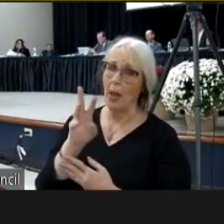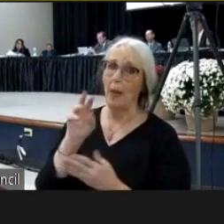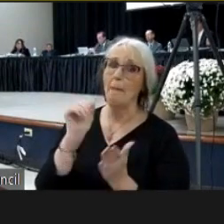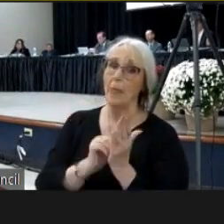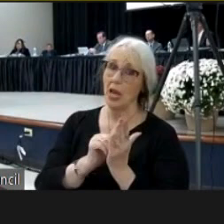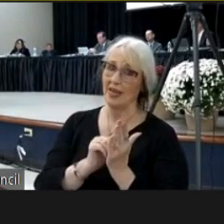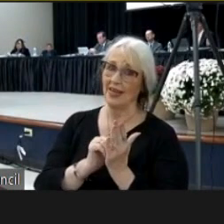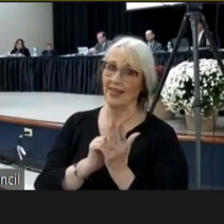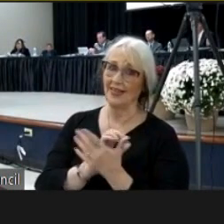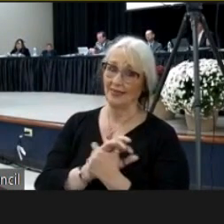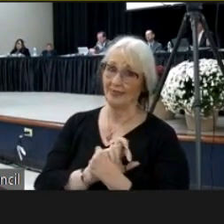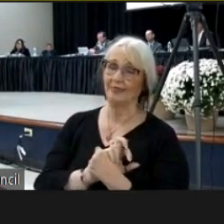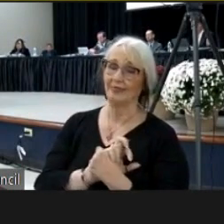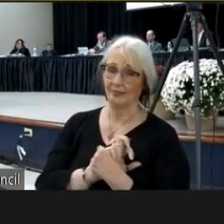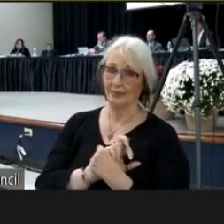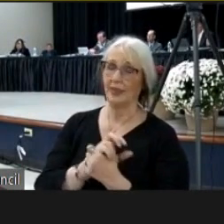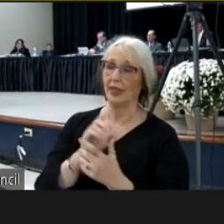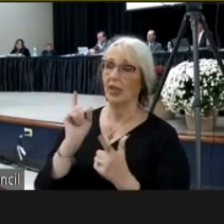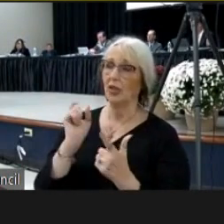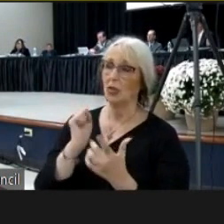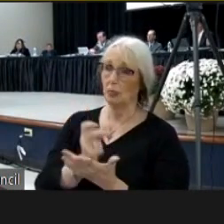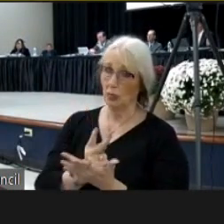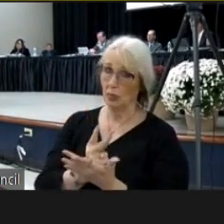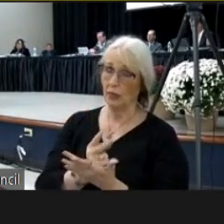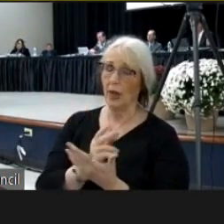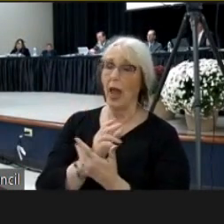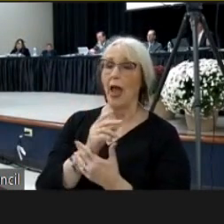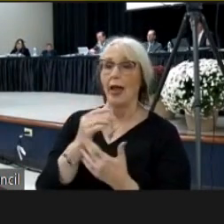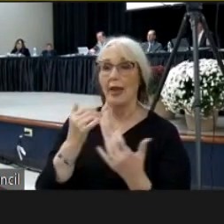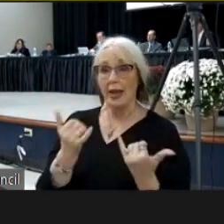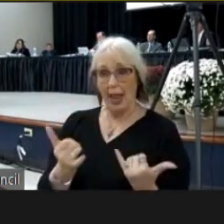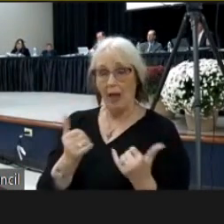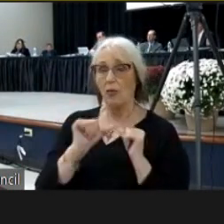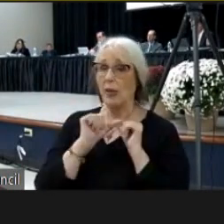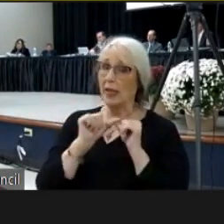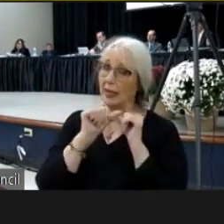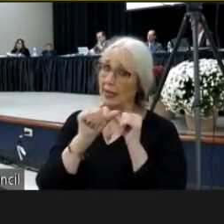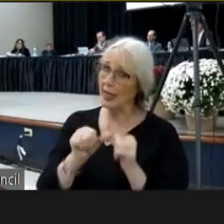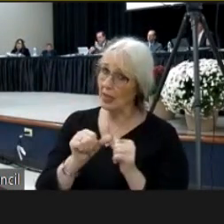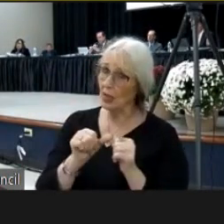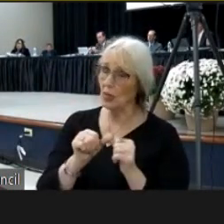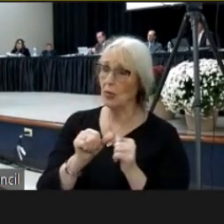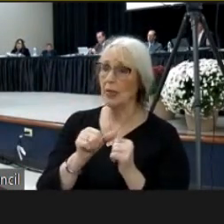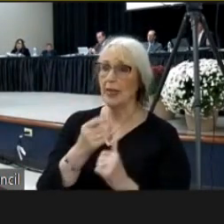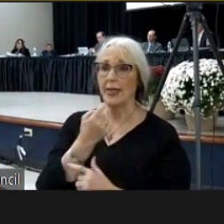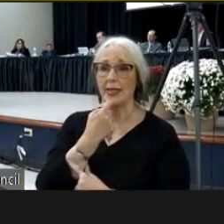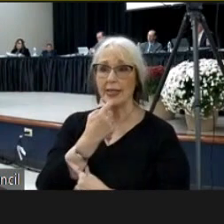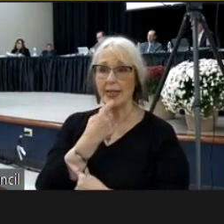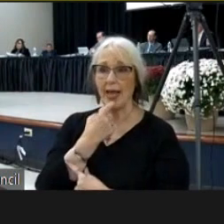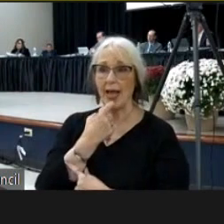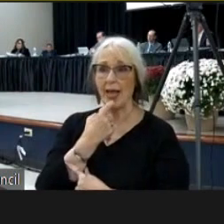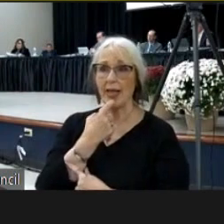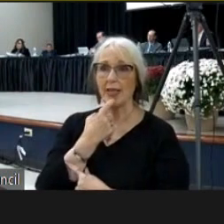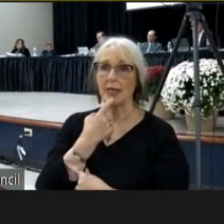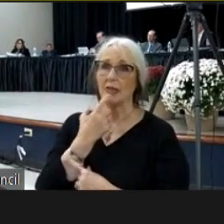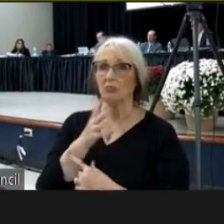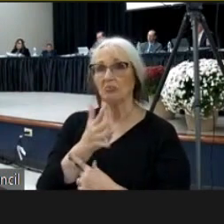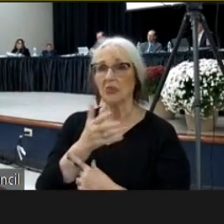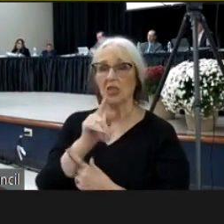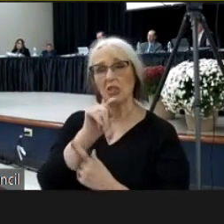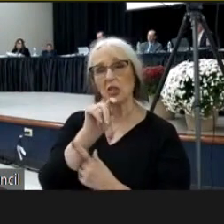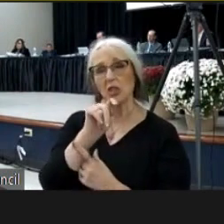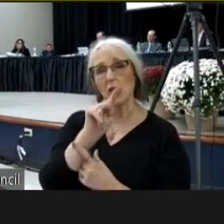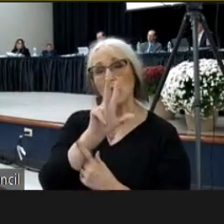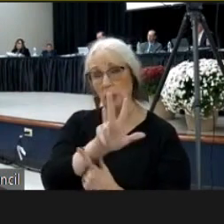deal authorized. The nuts and bolts continue to be to say that it's more or less it's 3 tracks that we're